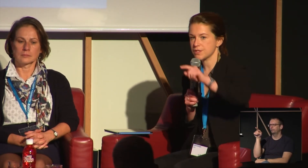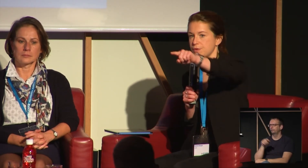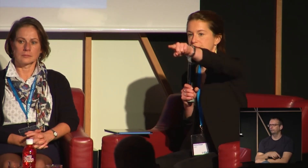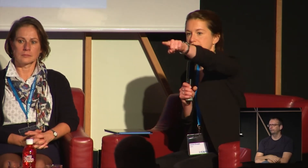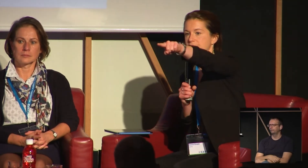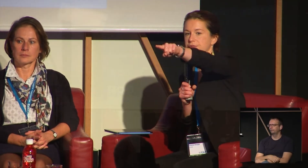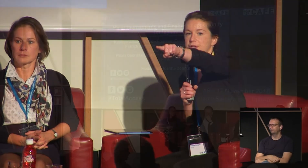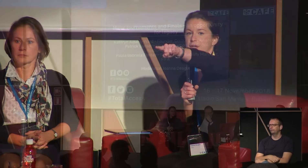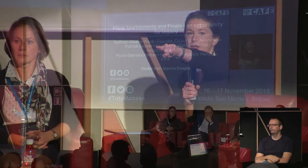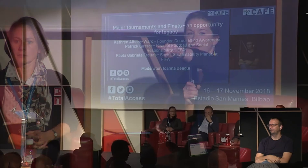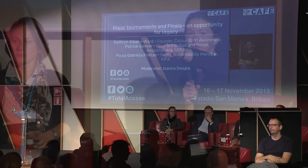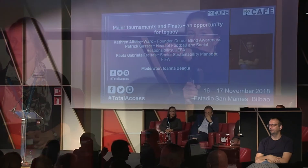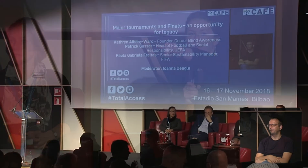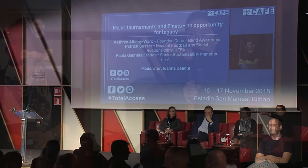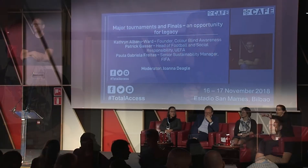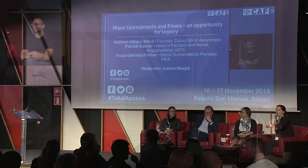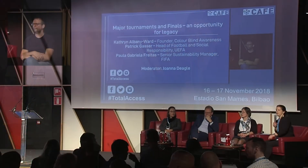So there's one just over here.